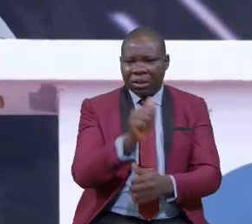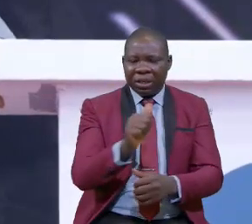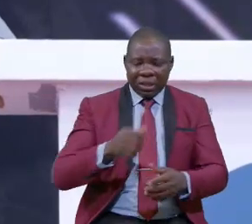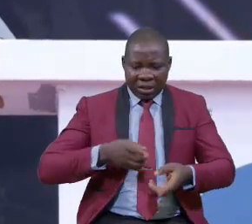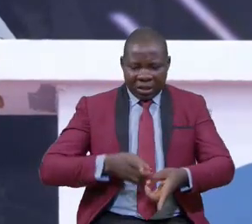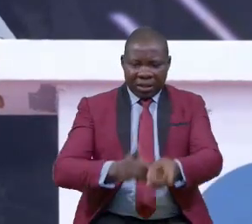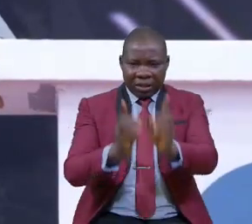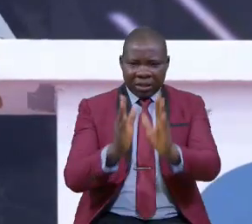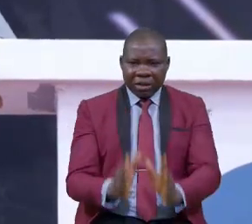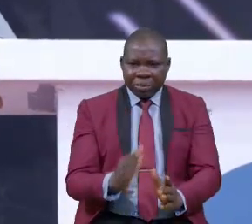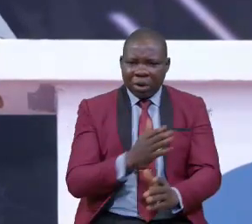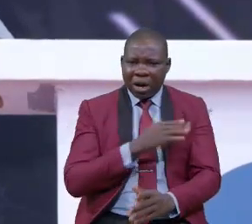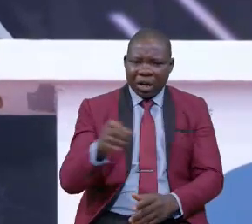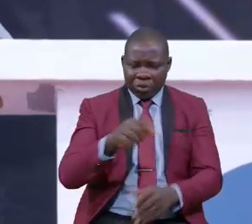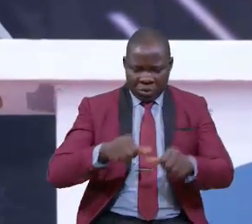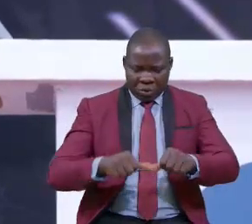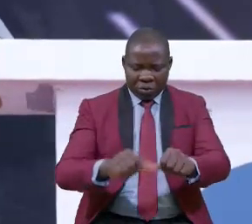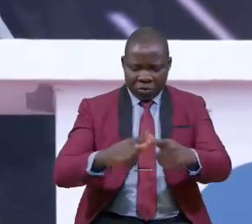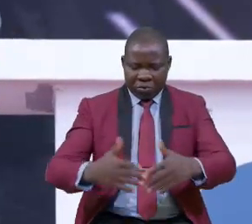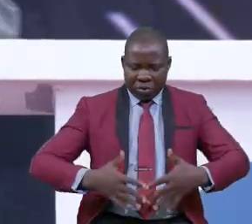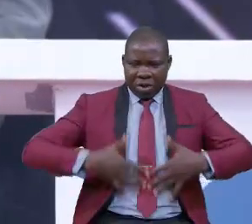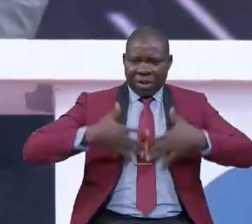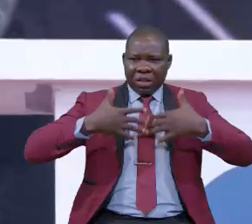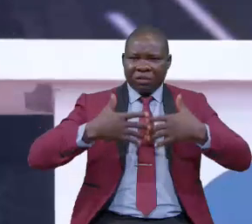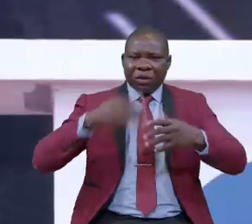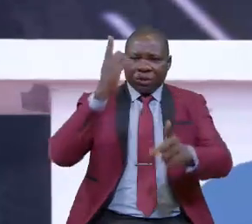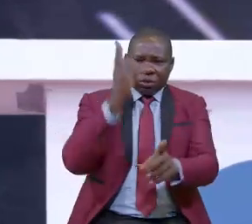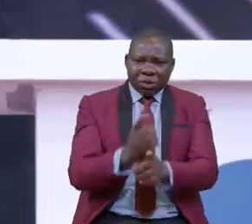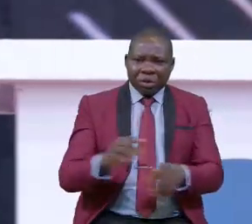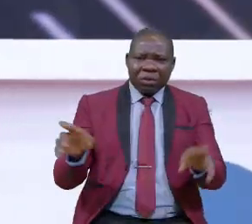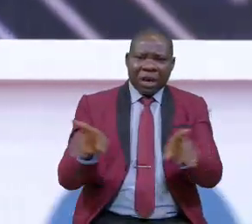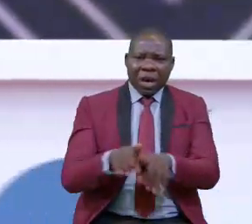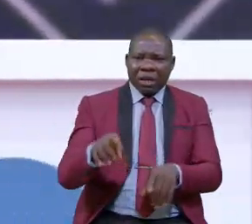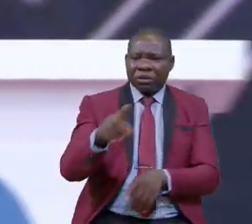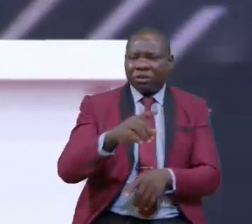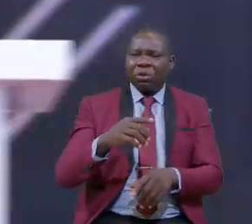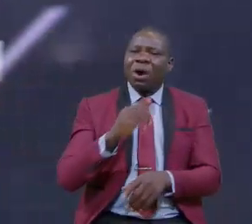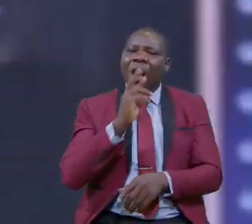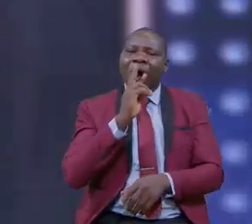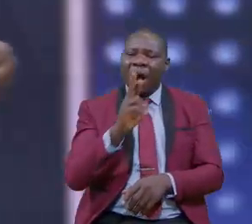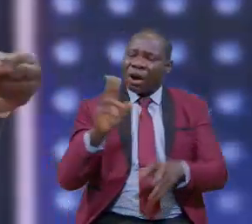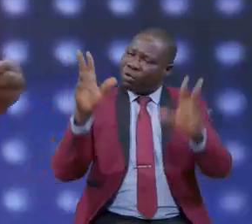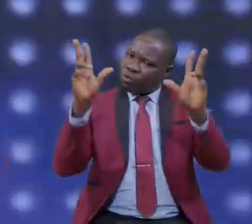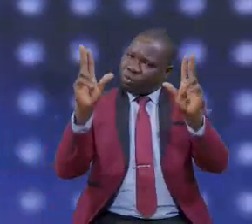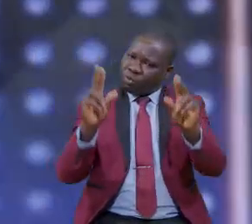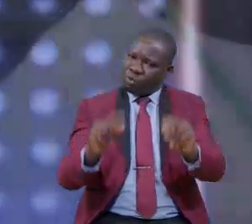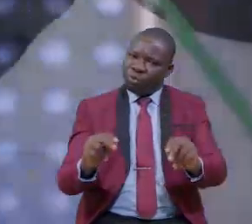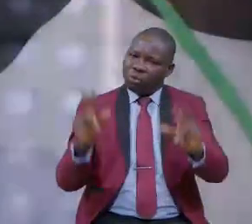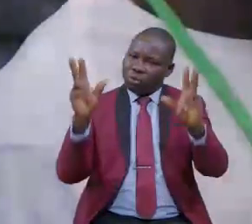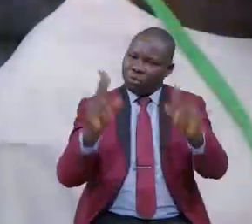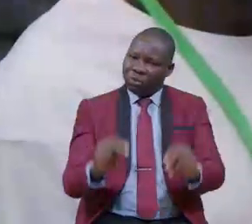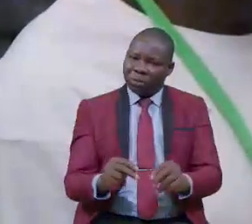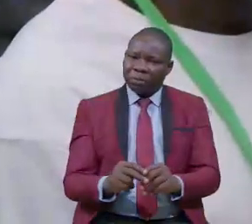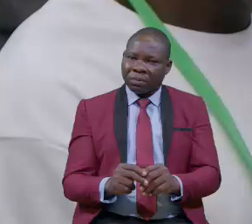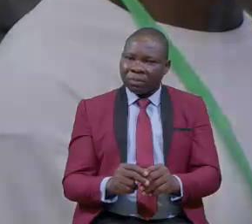living as we were. No, no. Look at your current seat there. I brought one for you to look